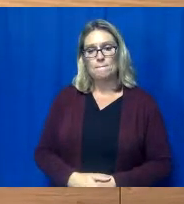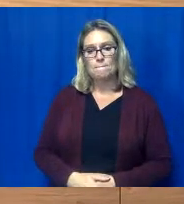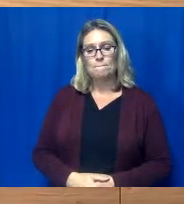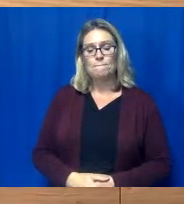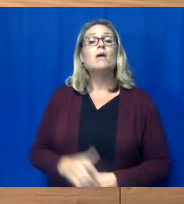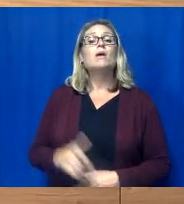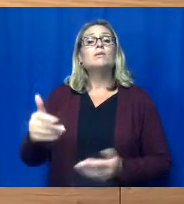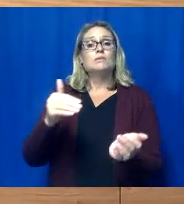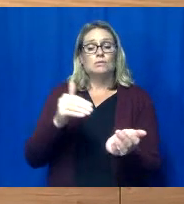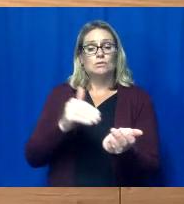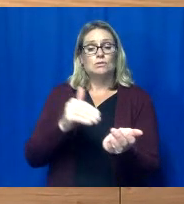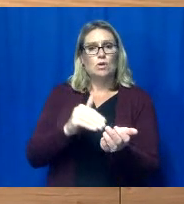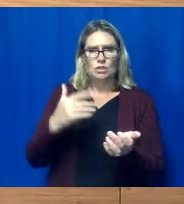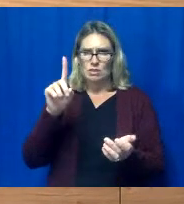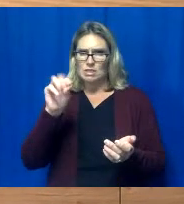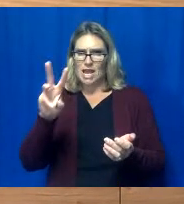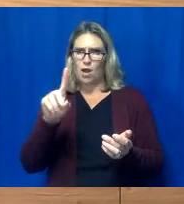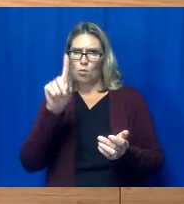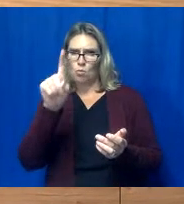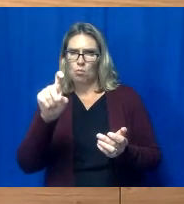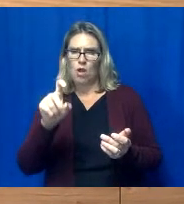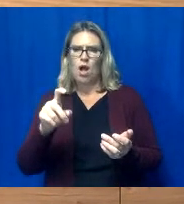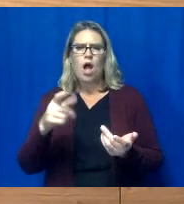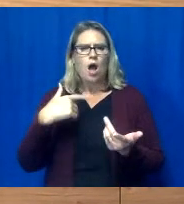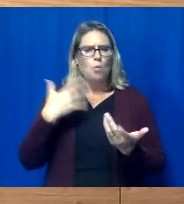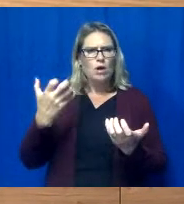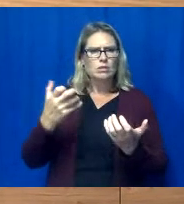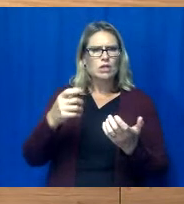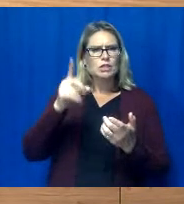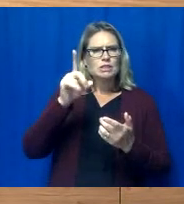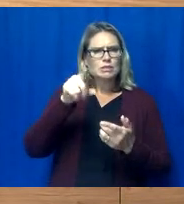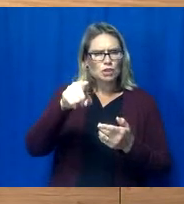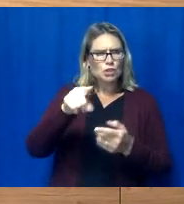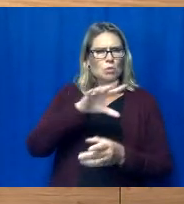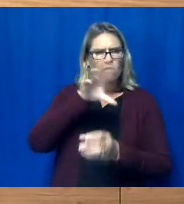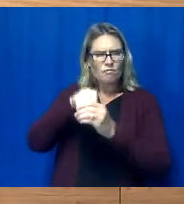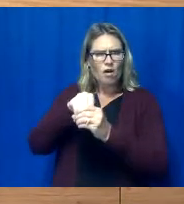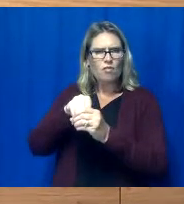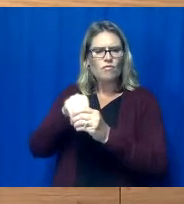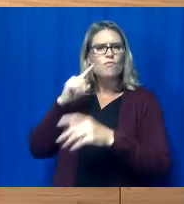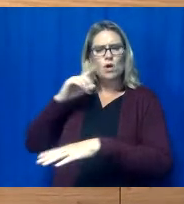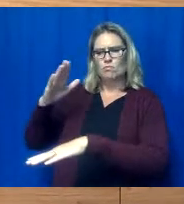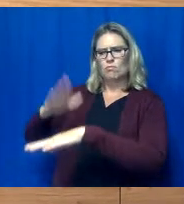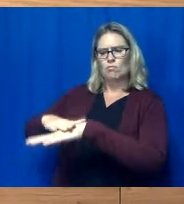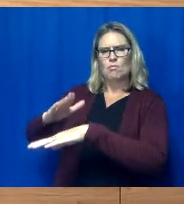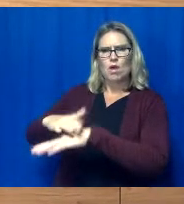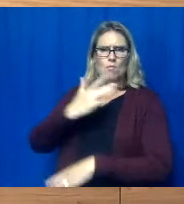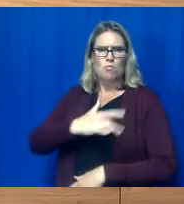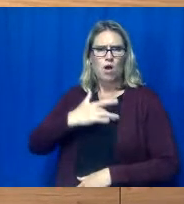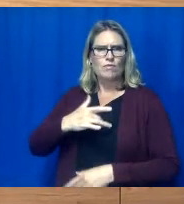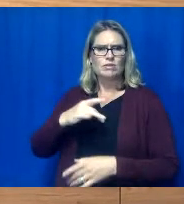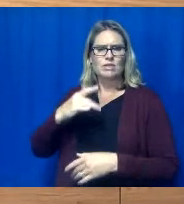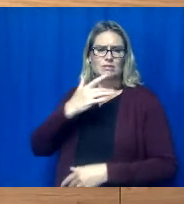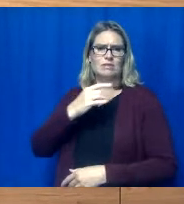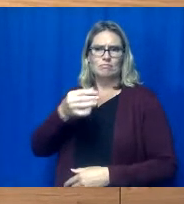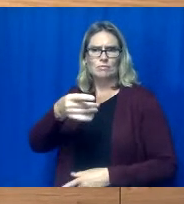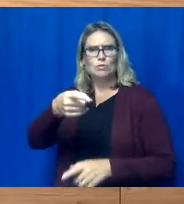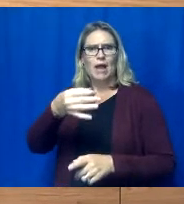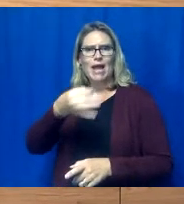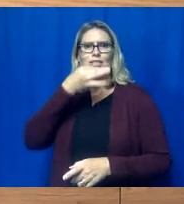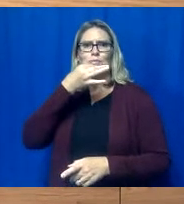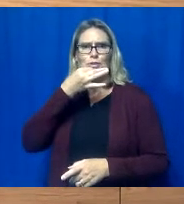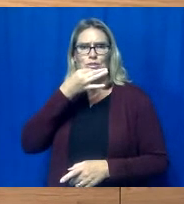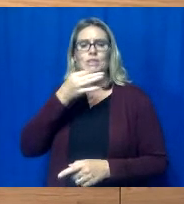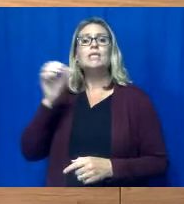clarify, before I go into my questions, were you involved in advising the province as an expert? I was up till